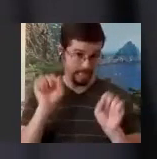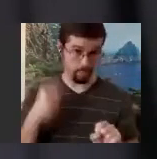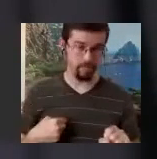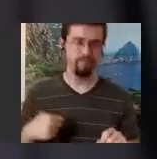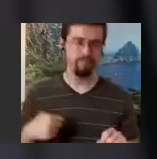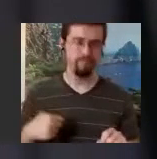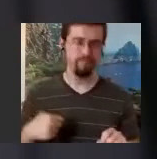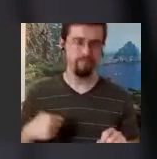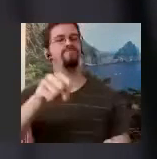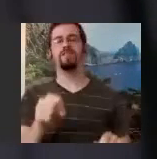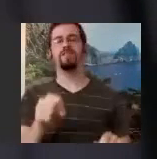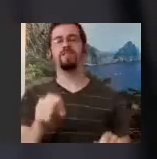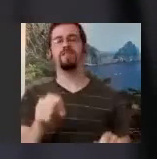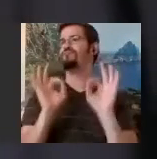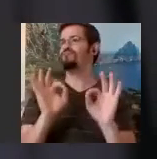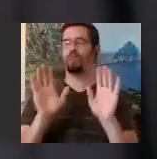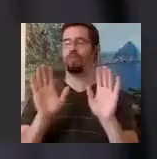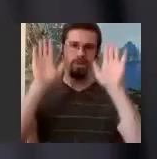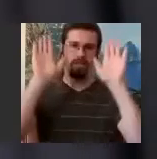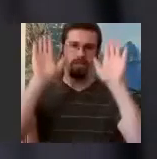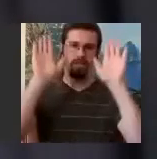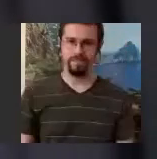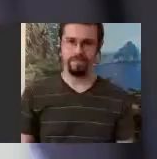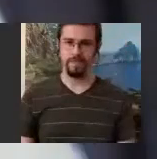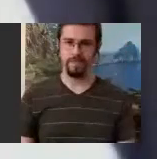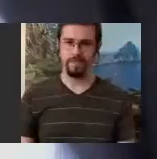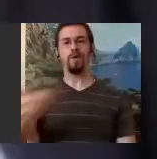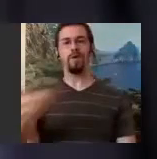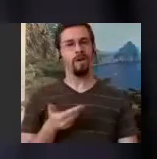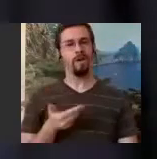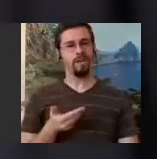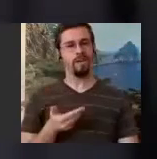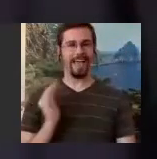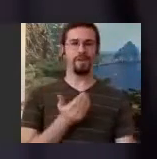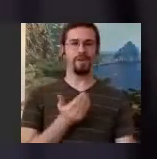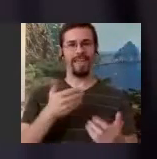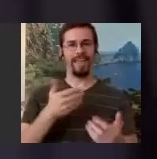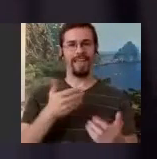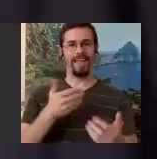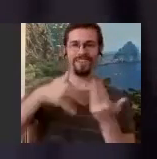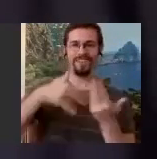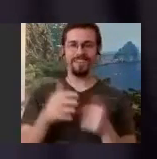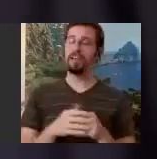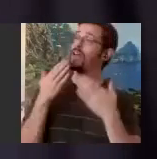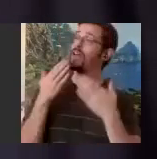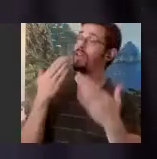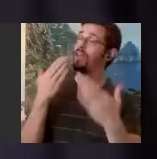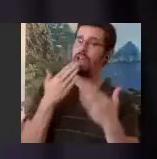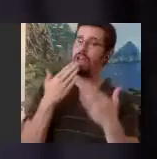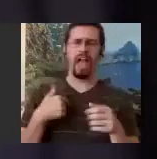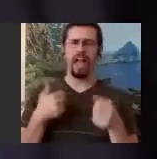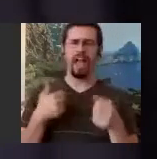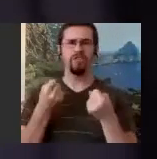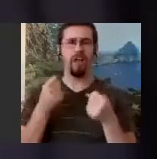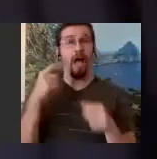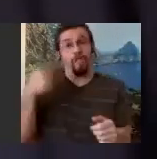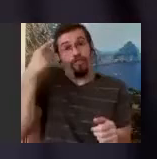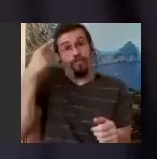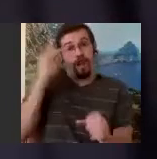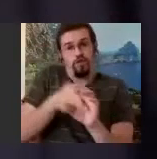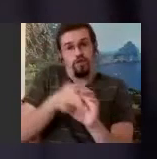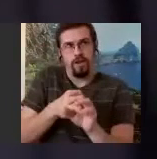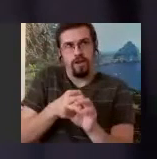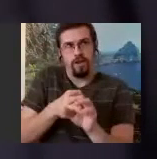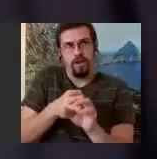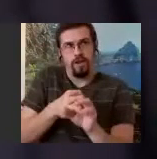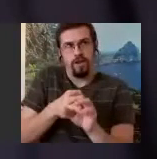we can. This is wonderful, Ron. Welcome to our hangout. Thanks. Yeah, I thought I joined, but I guess I hadn't. I've